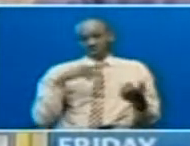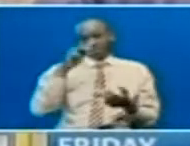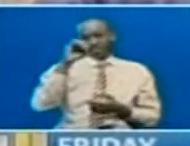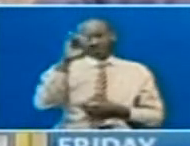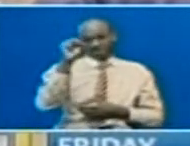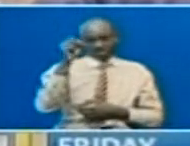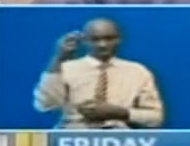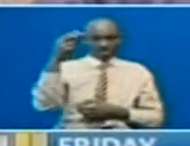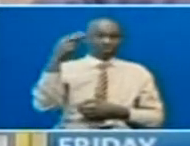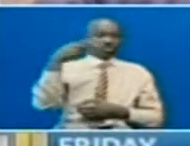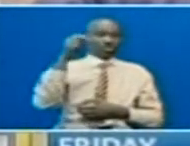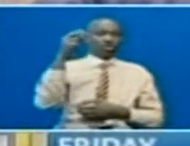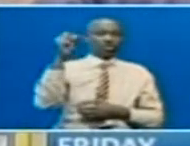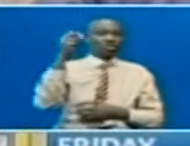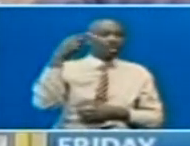it mishap?